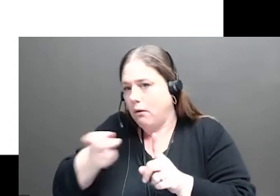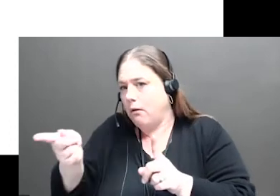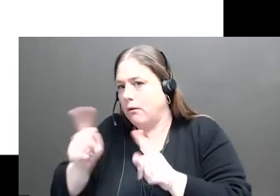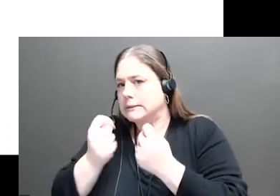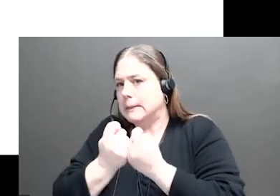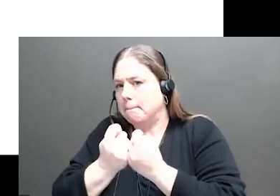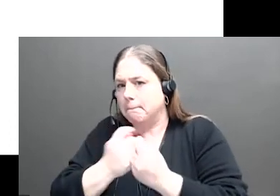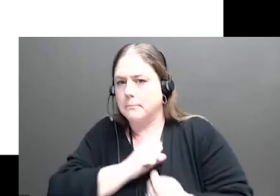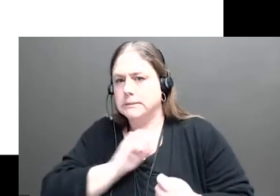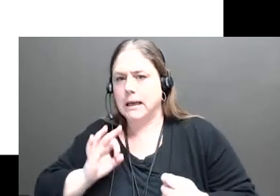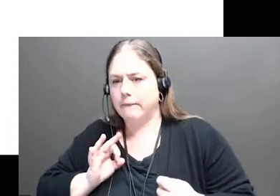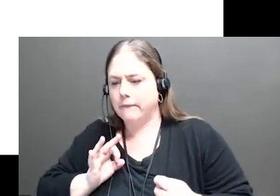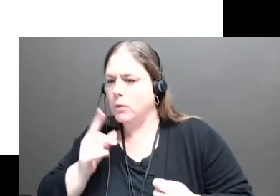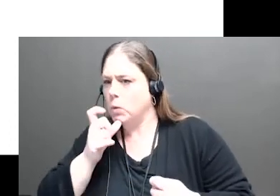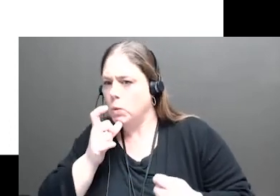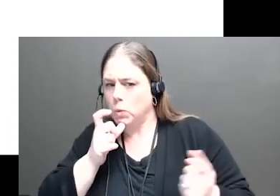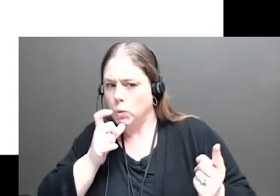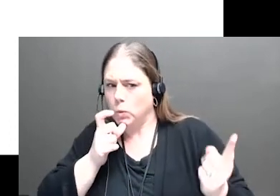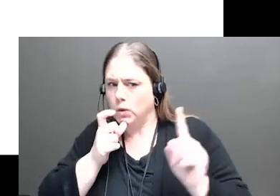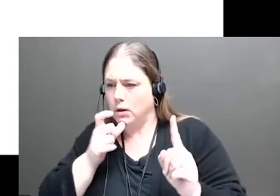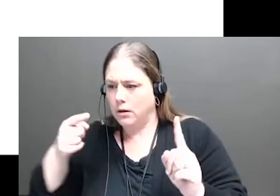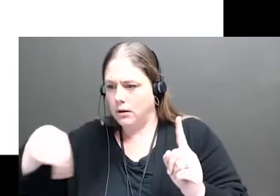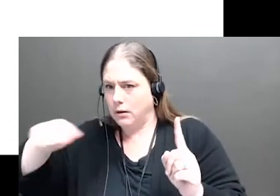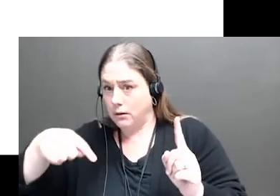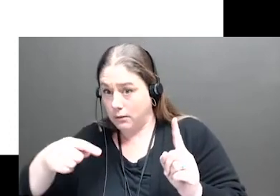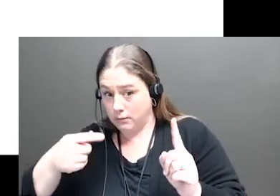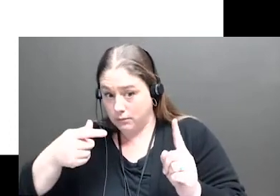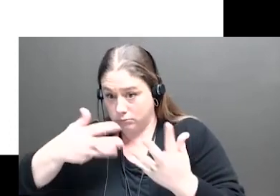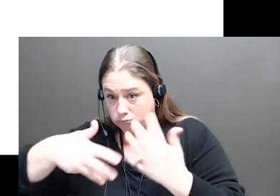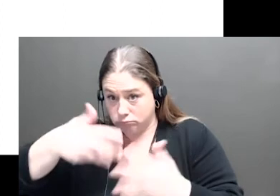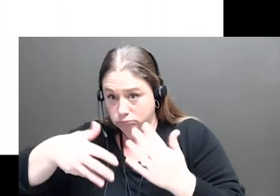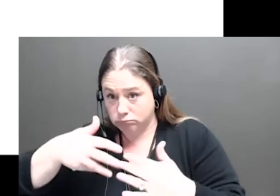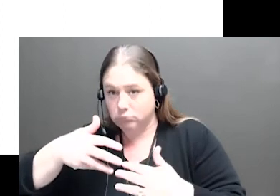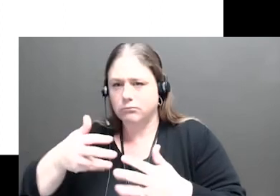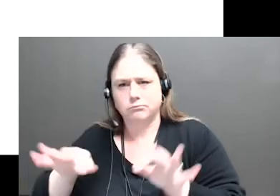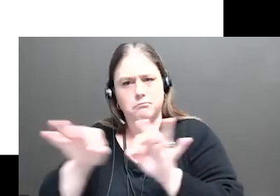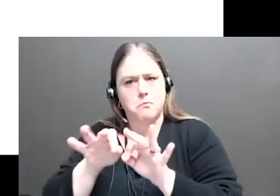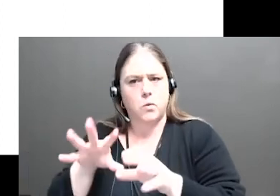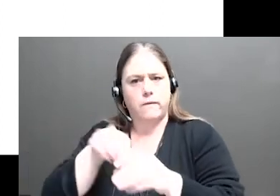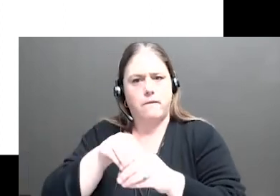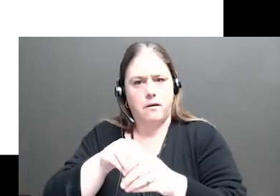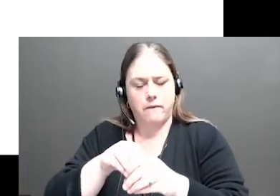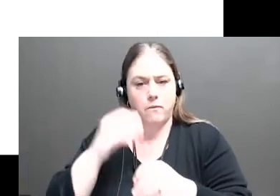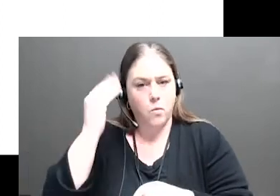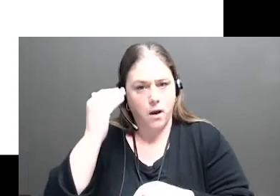this person, who is this individual going to be interacting with on a daily basis, are also involved in the process so that the